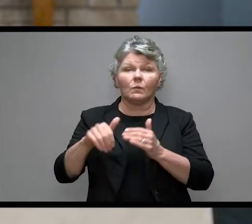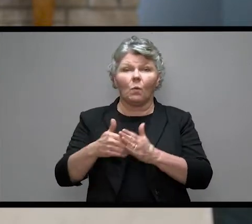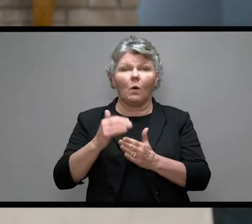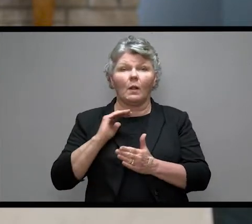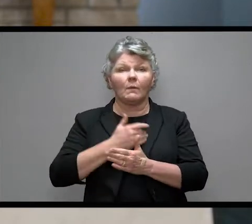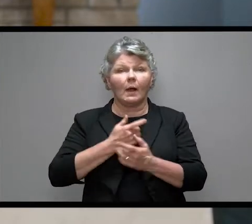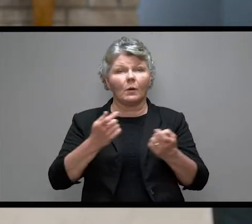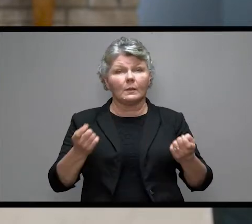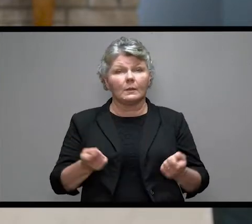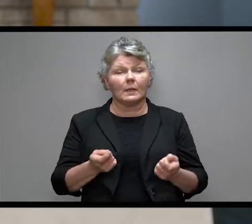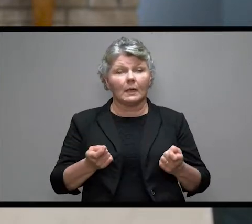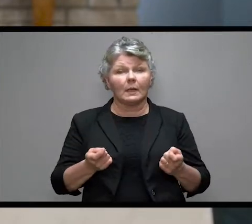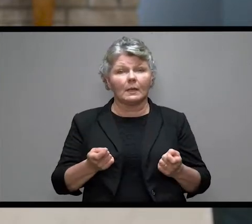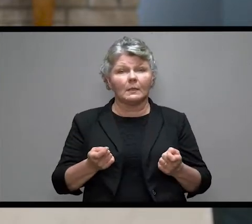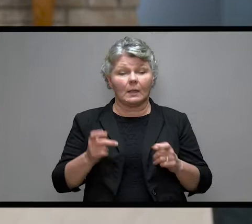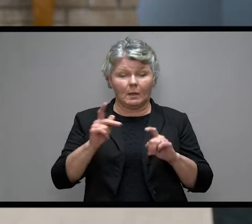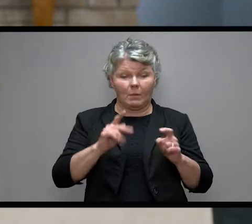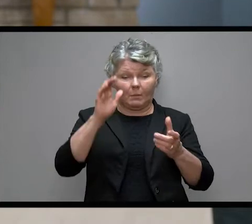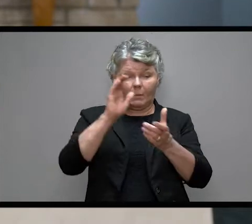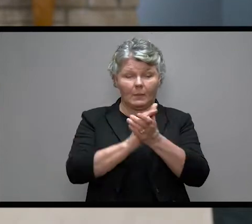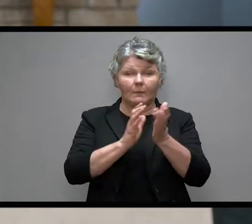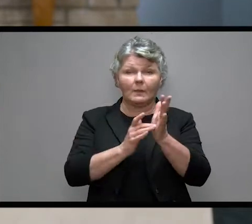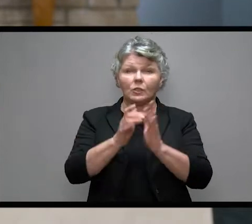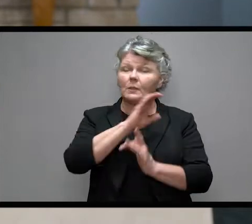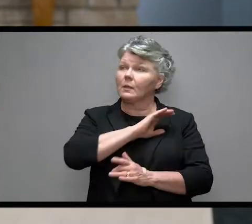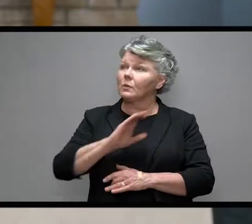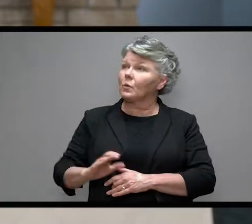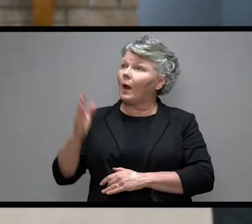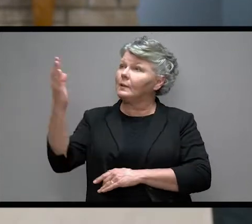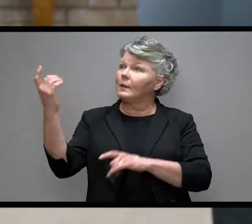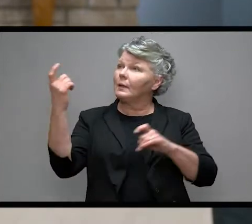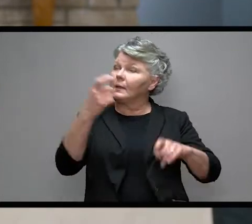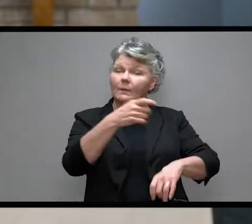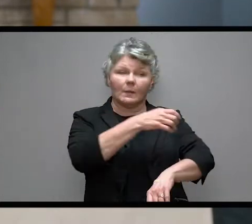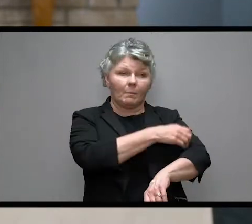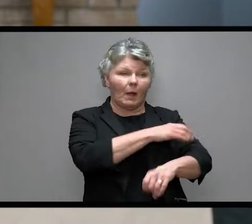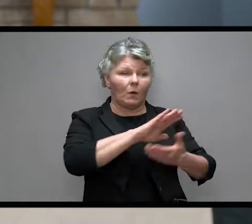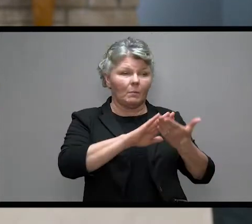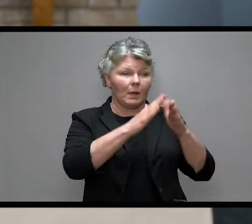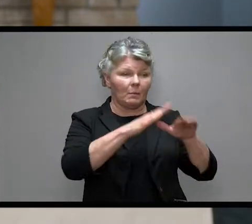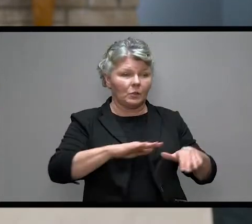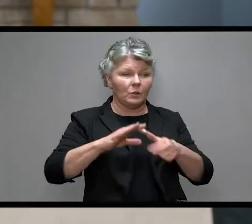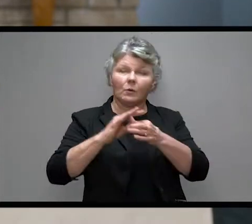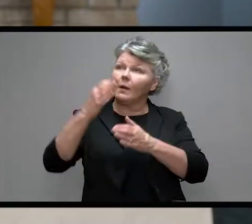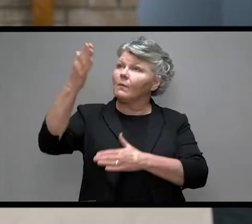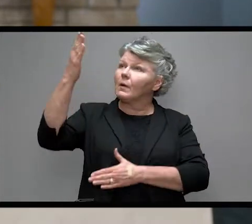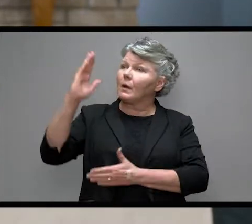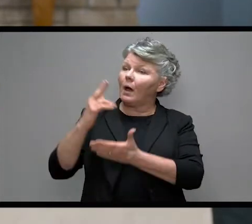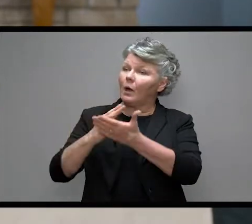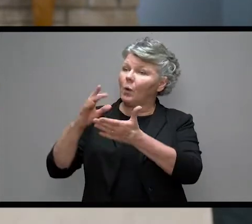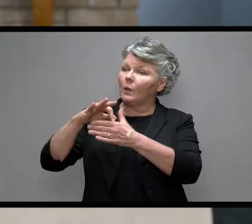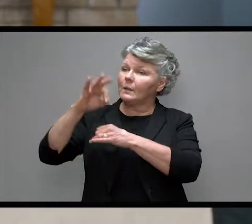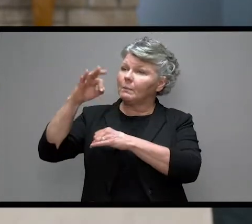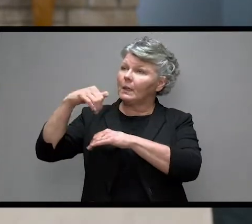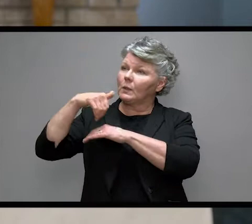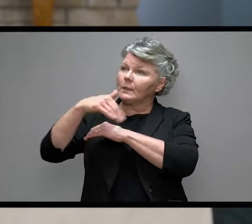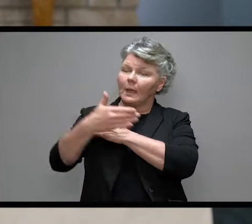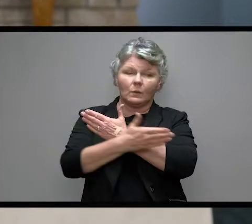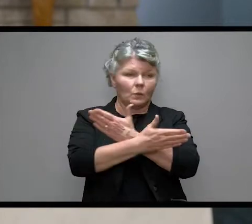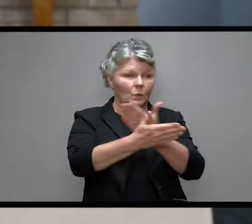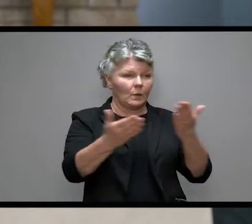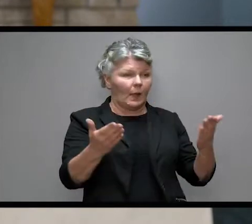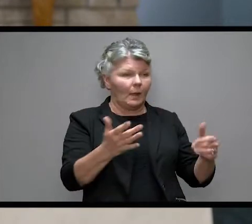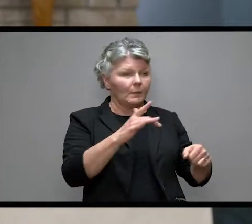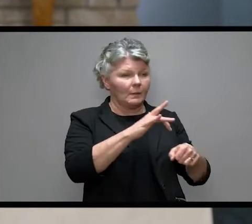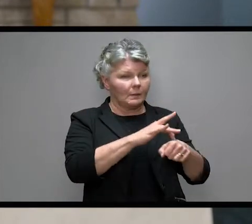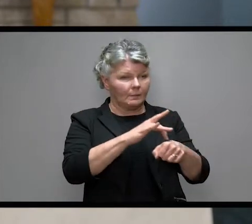our sins. To those who believe in Jesus Christ, he gives the power to become the children of God and bestows upon them